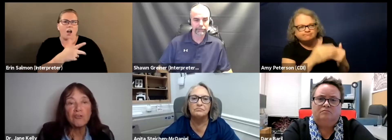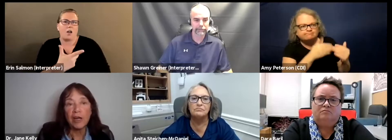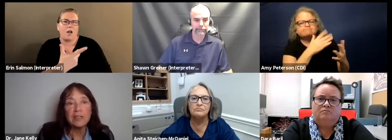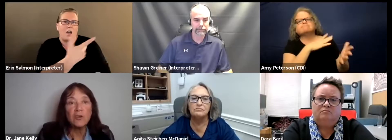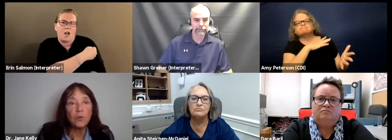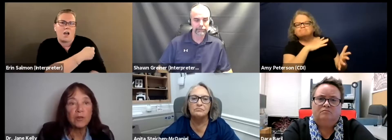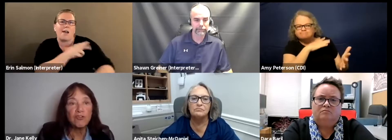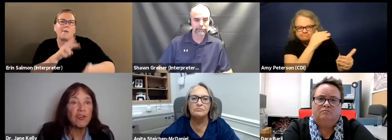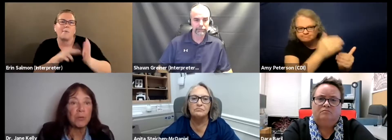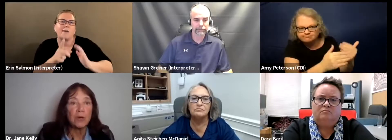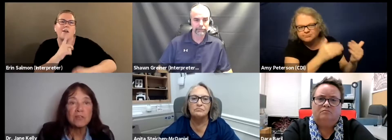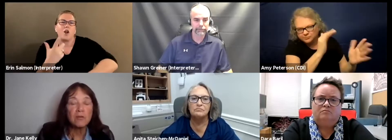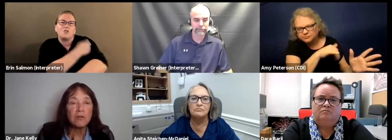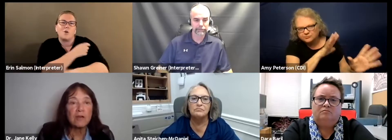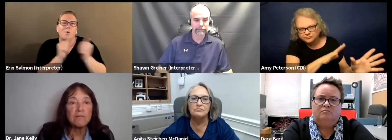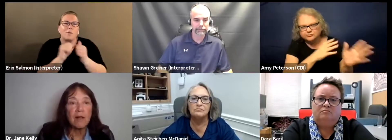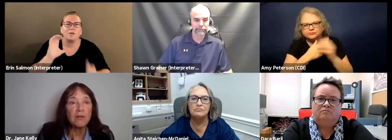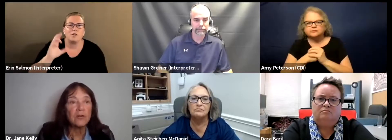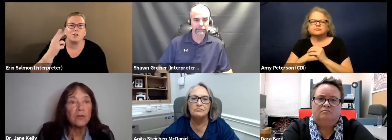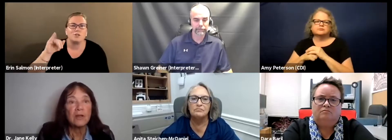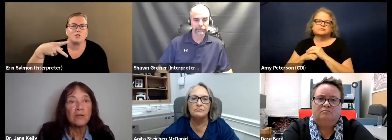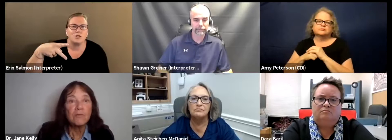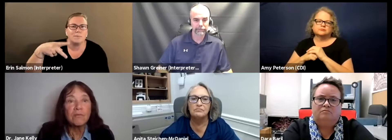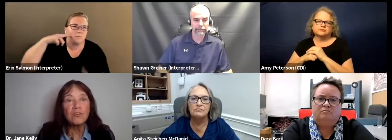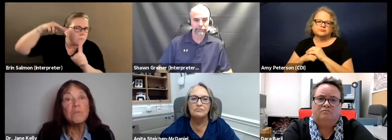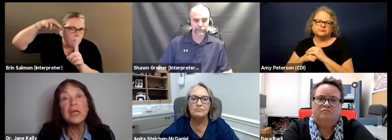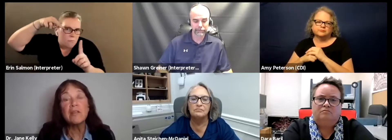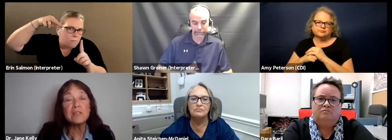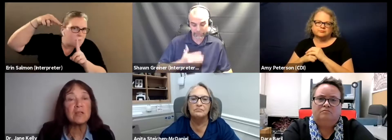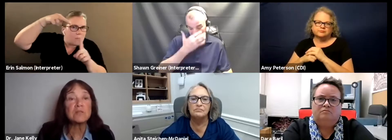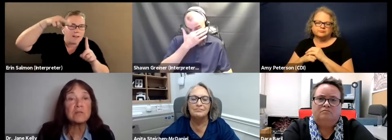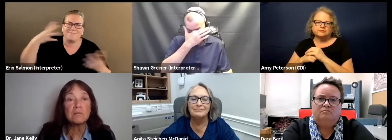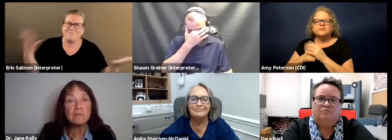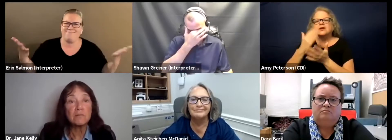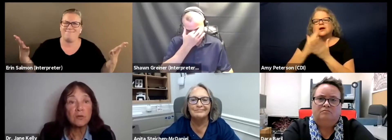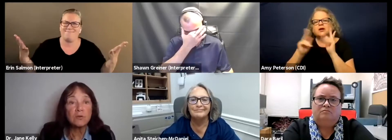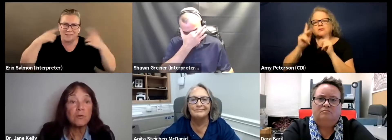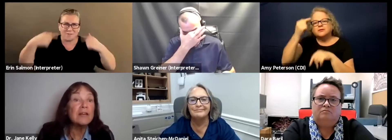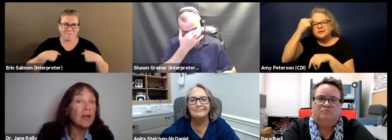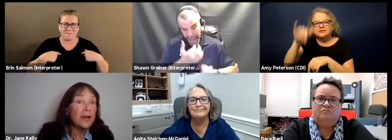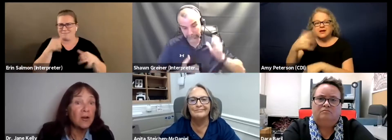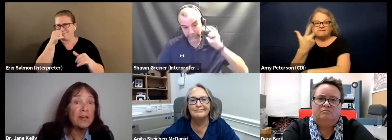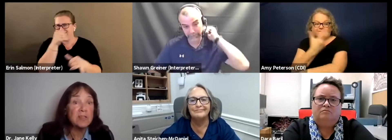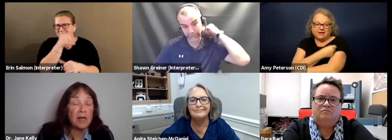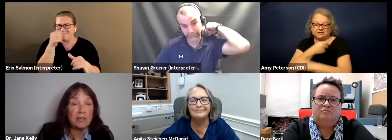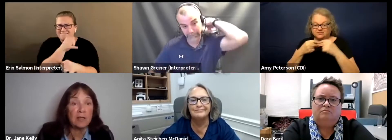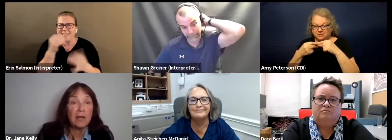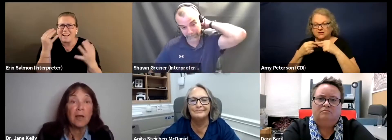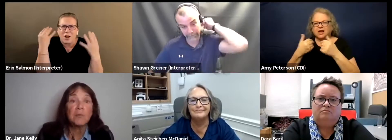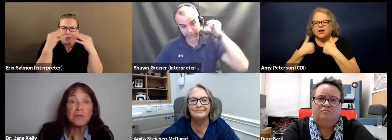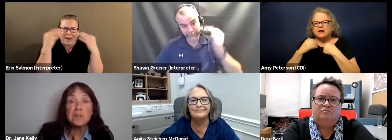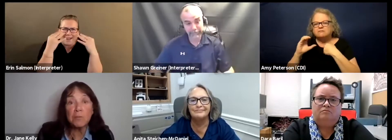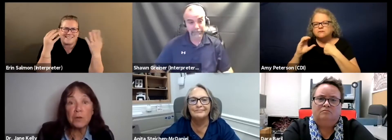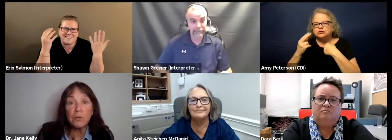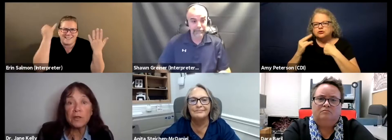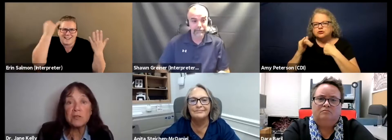actually injecting you with a chip so that they can follow you. You know, to me, that seems great, like a crazy idea.